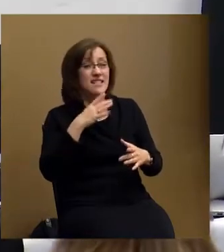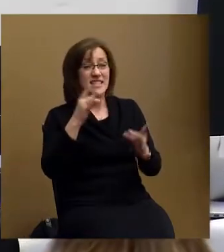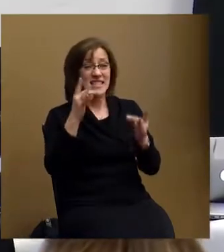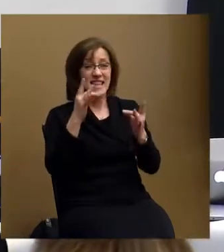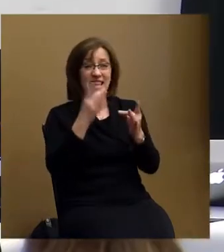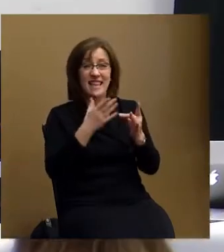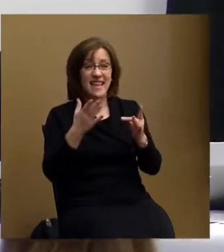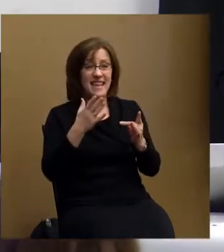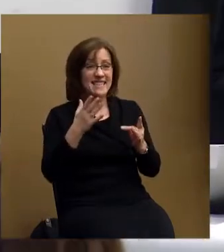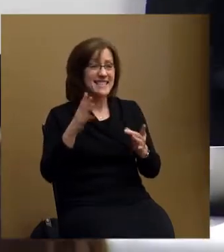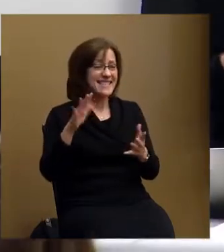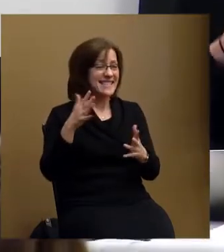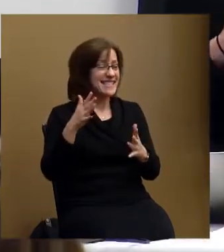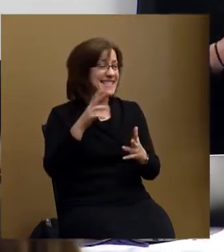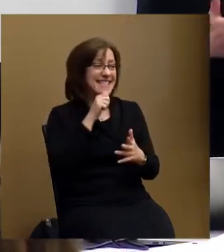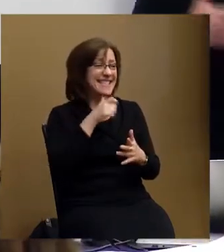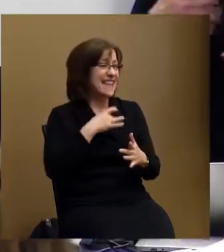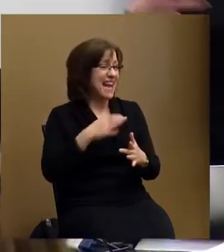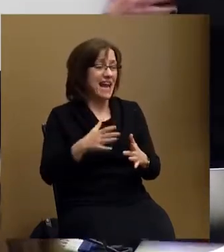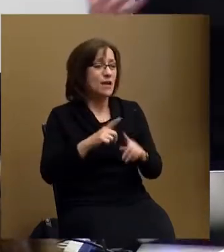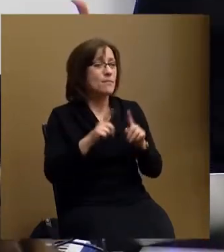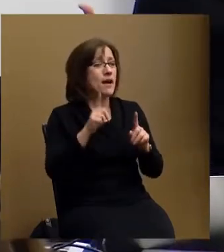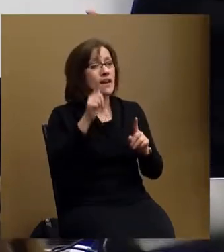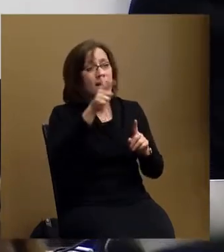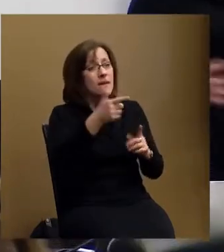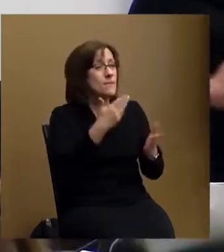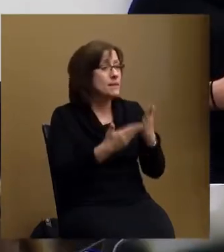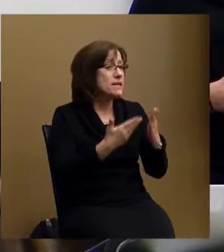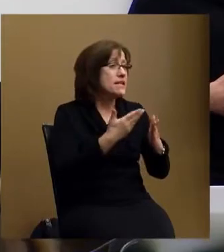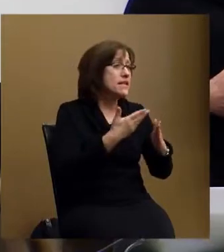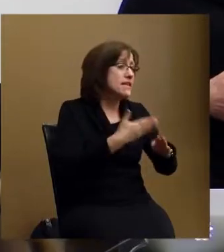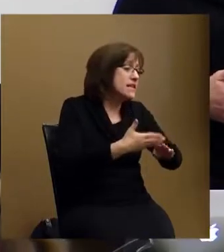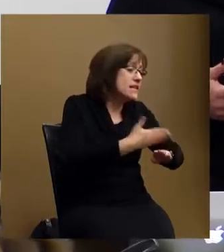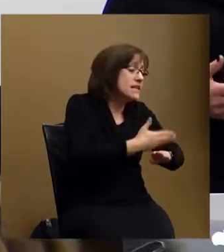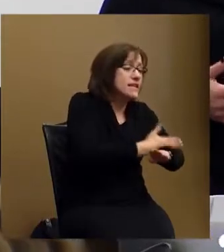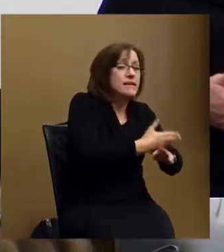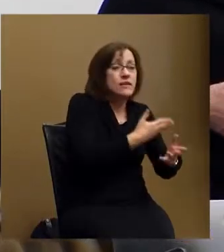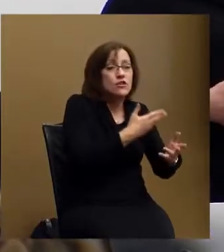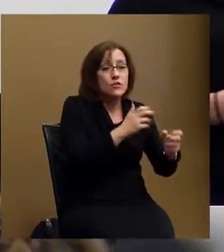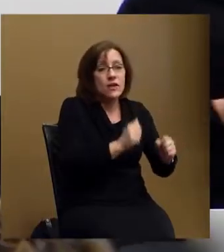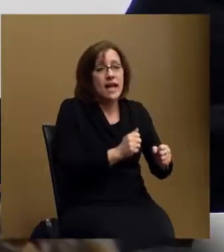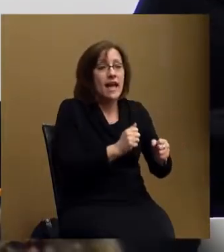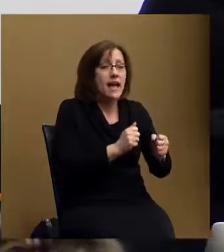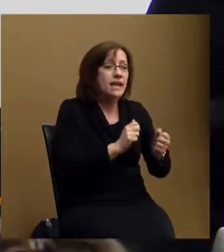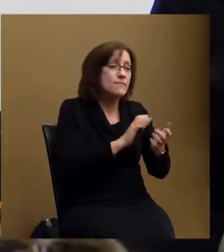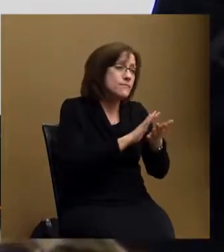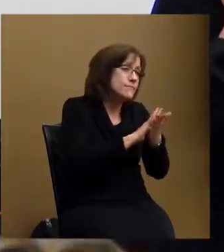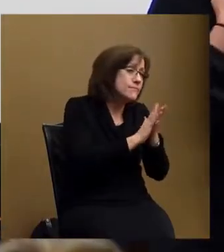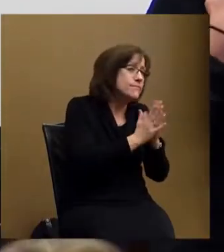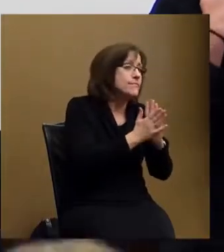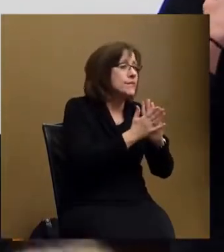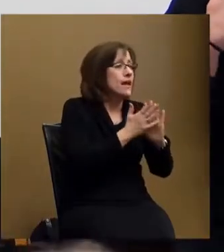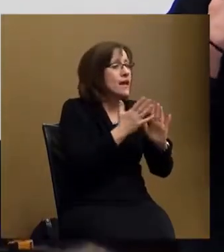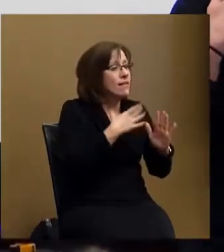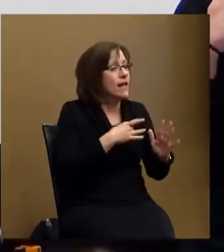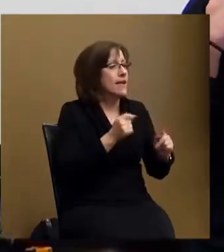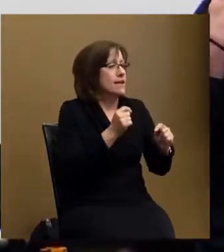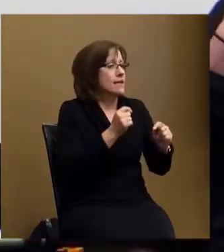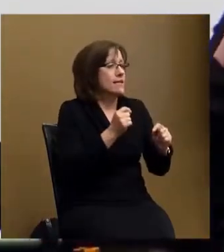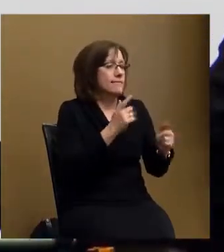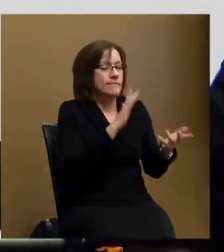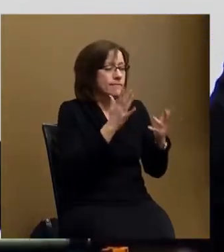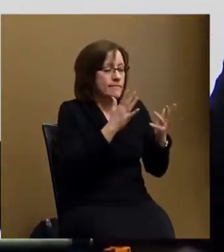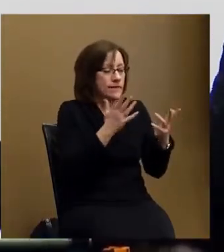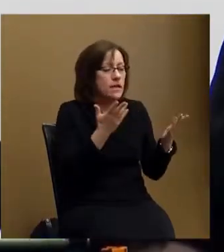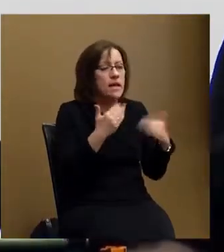get better, okay? So they continue to kind of grow. So the best thing to do when you're working in something like